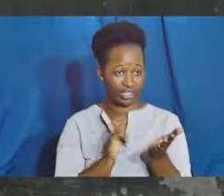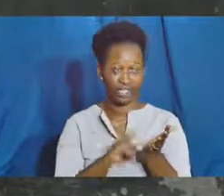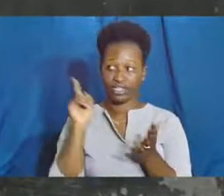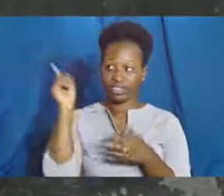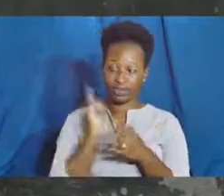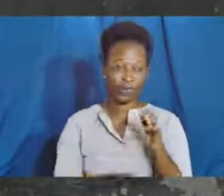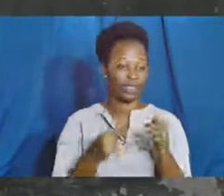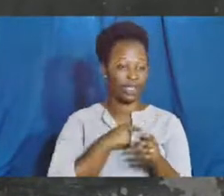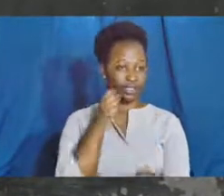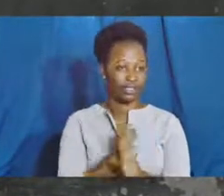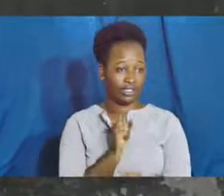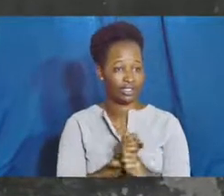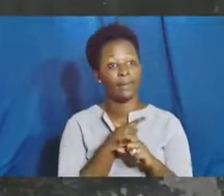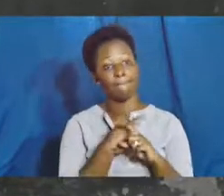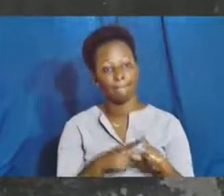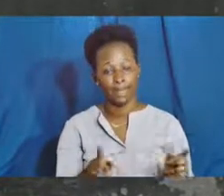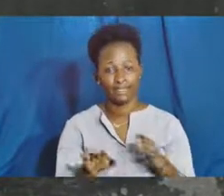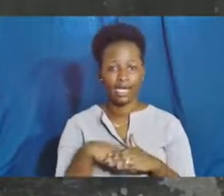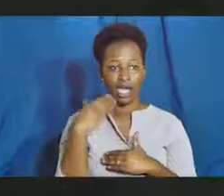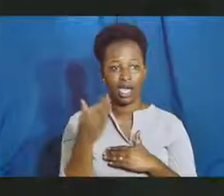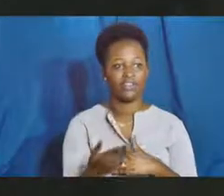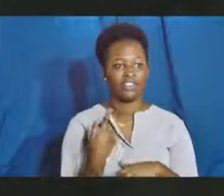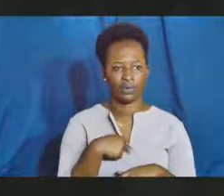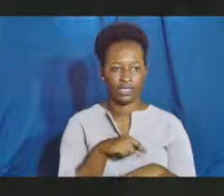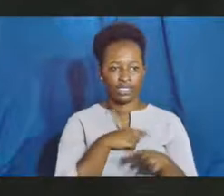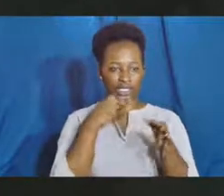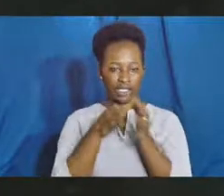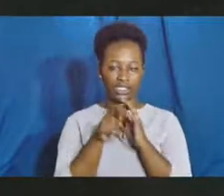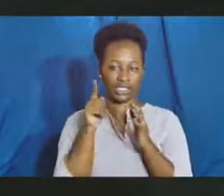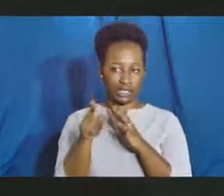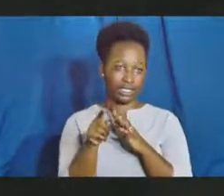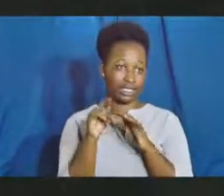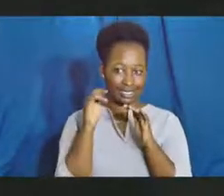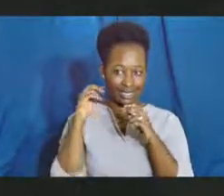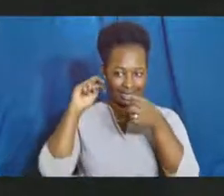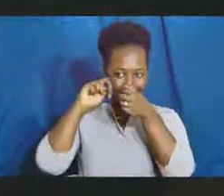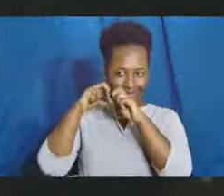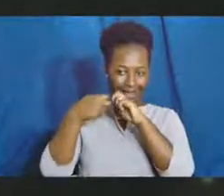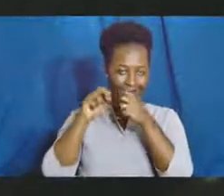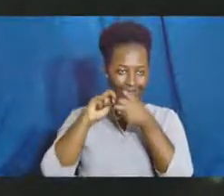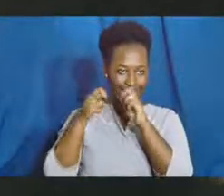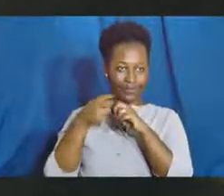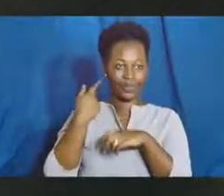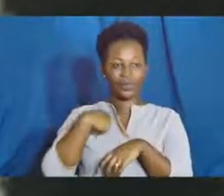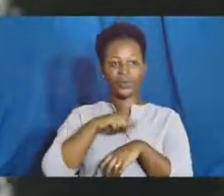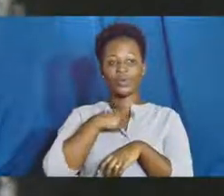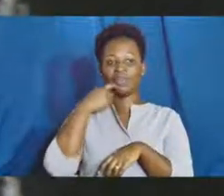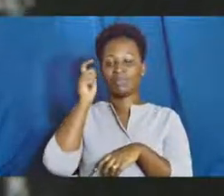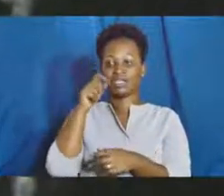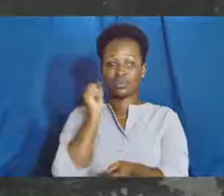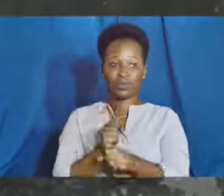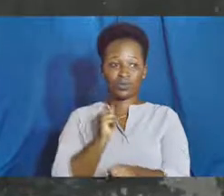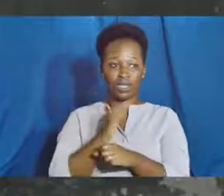I did. But after we determine these currents, we have now to do